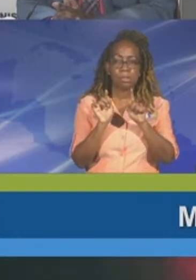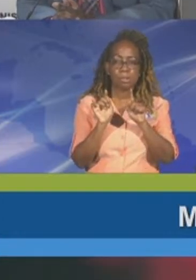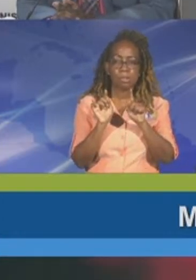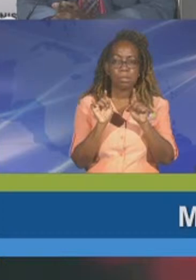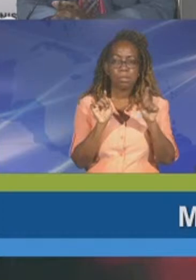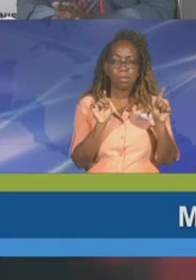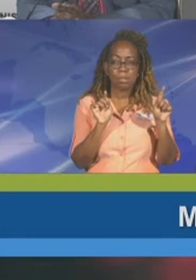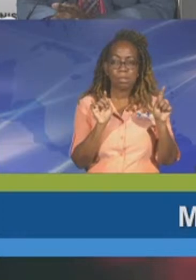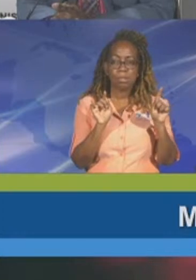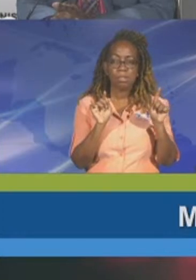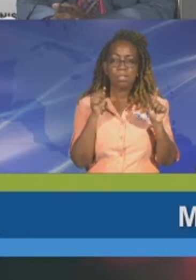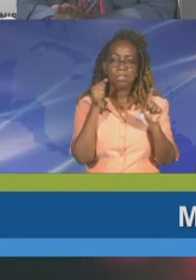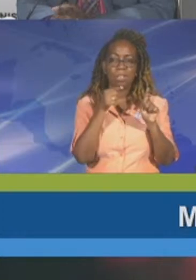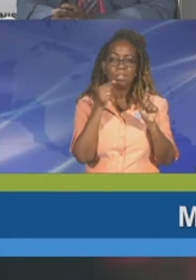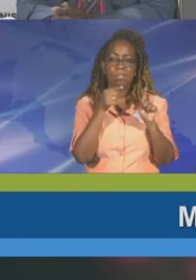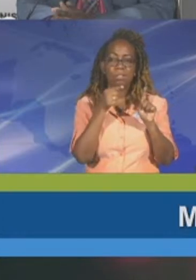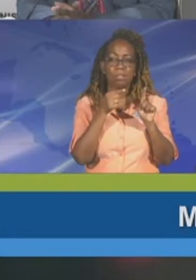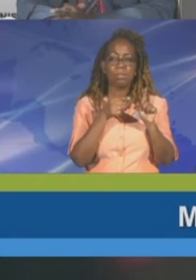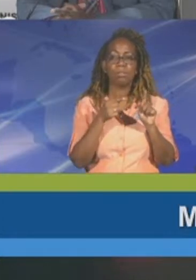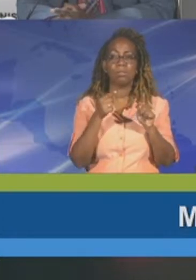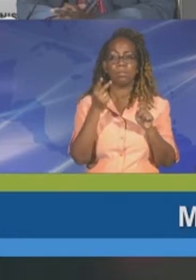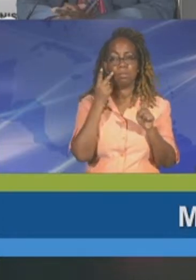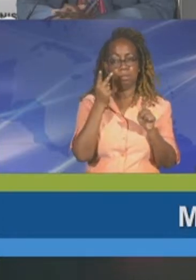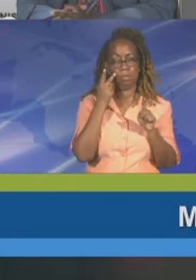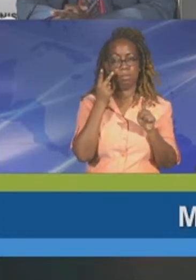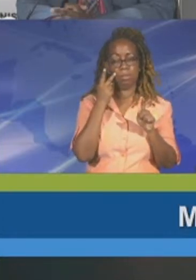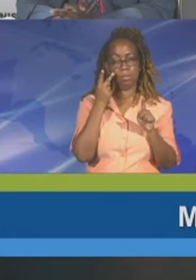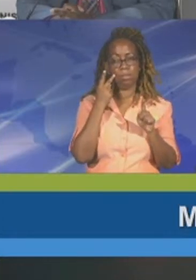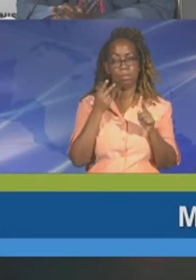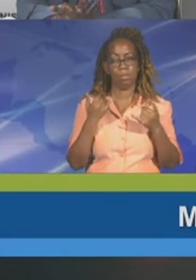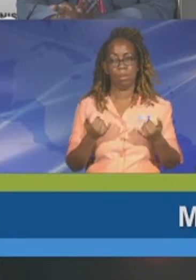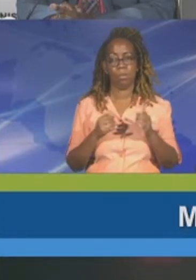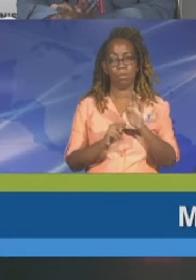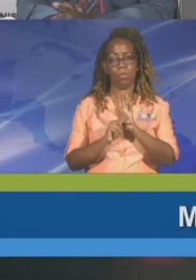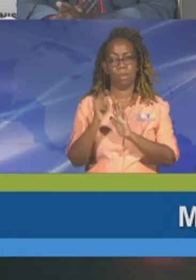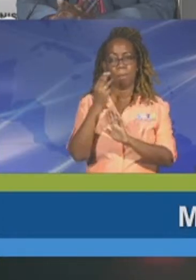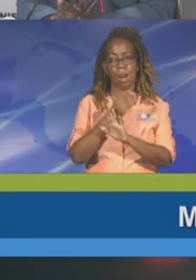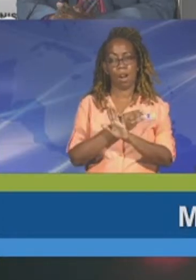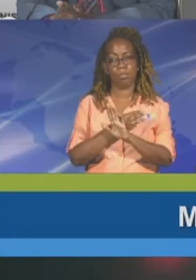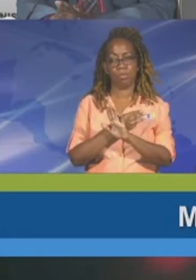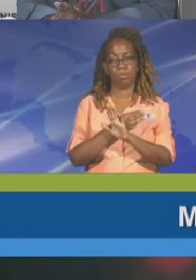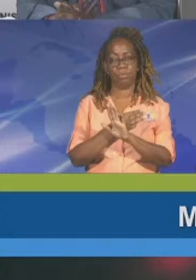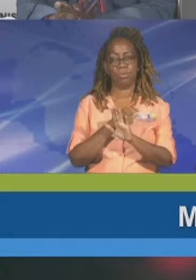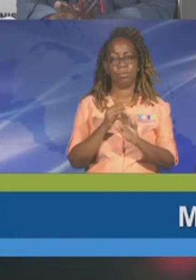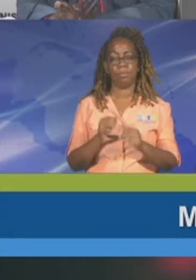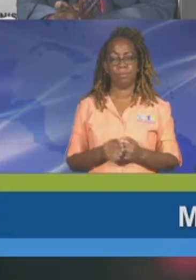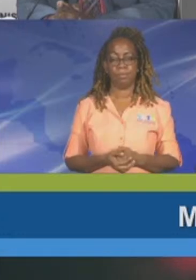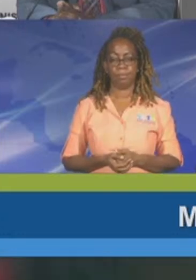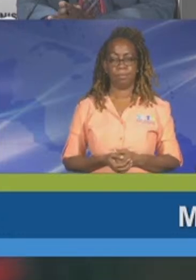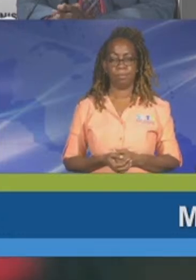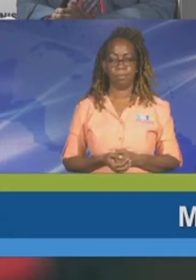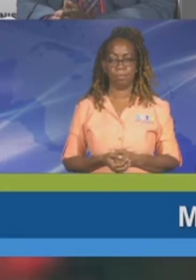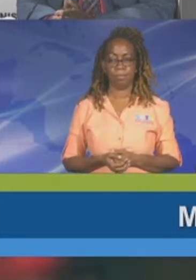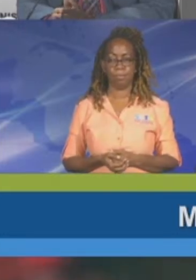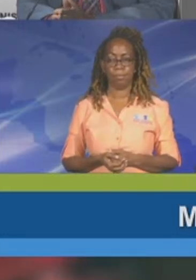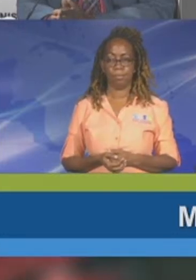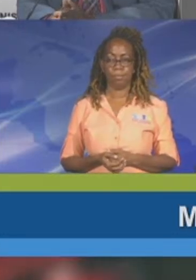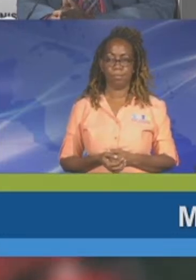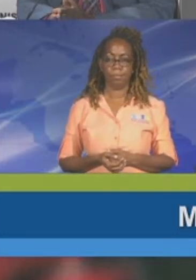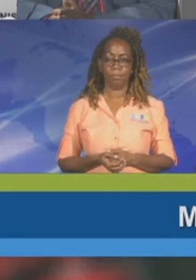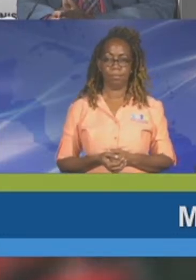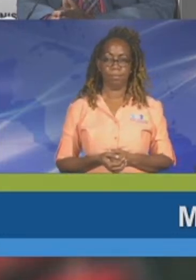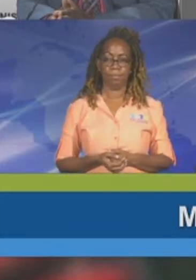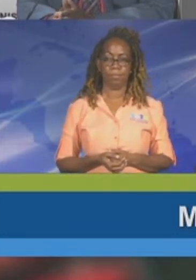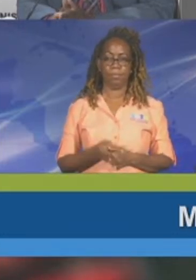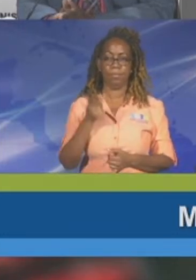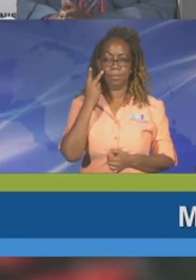are now the numbers of cases that we're seeing in the month of March 2022. And we do see that there is a significant